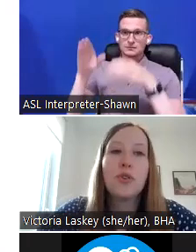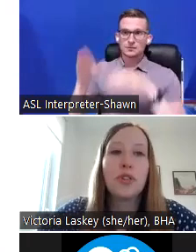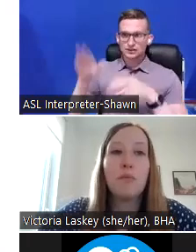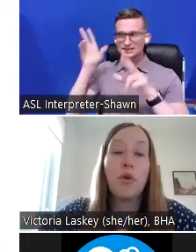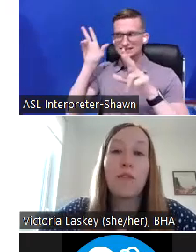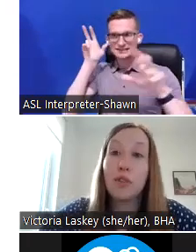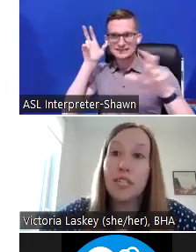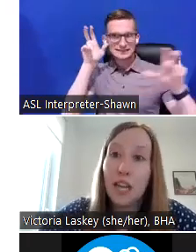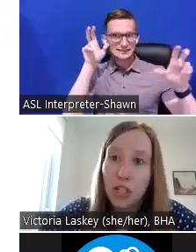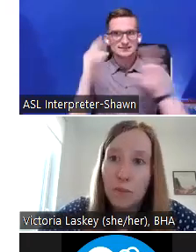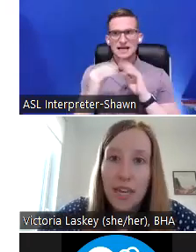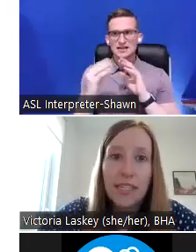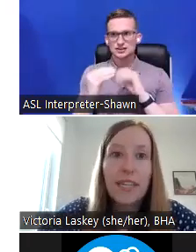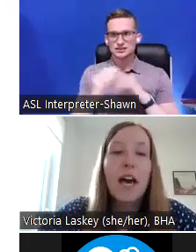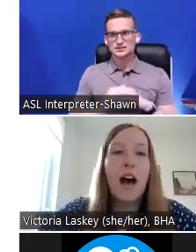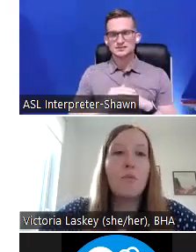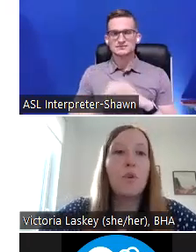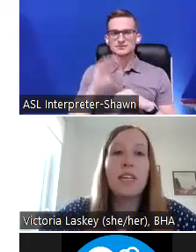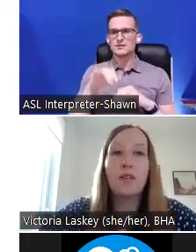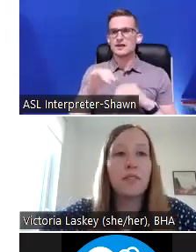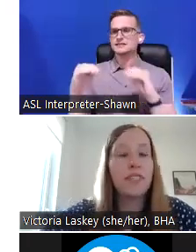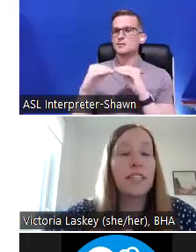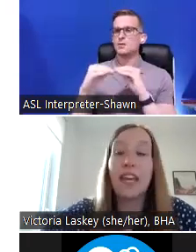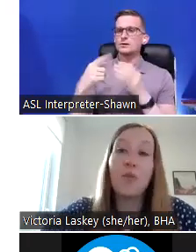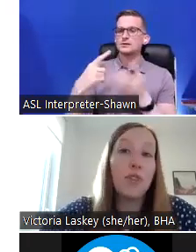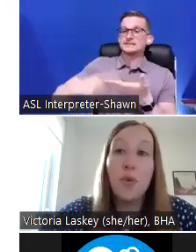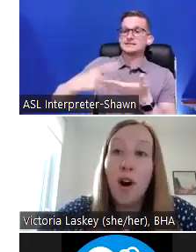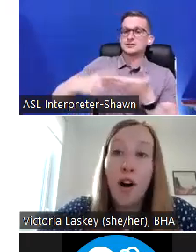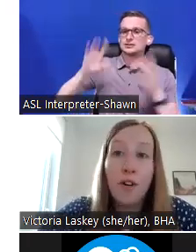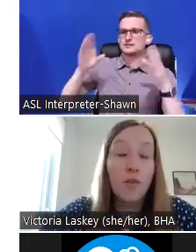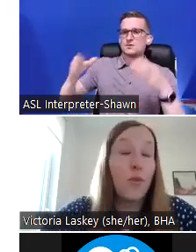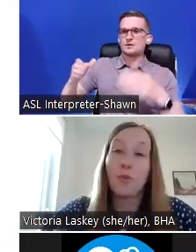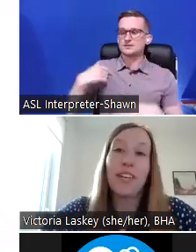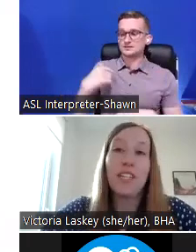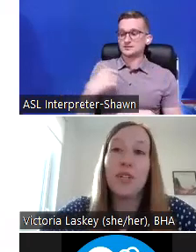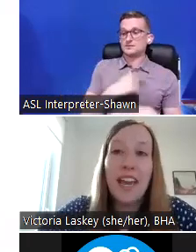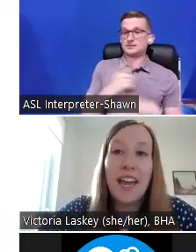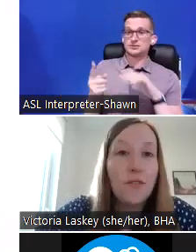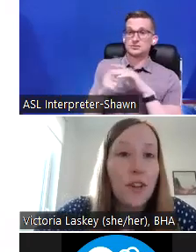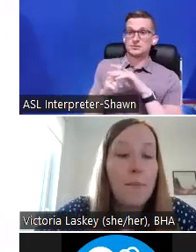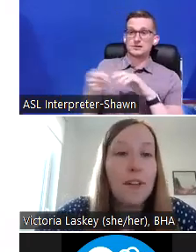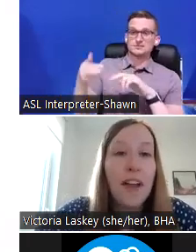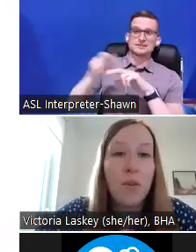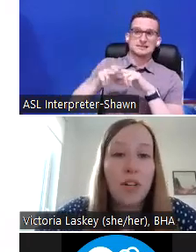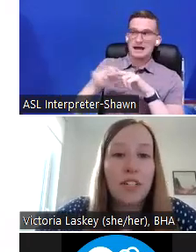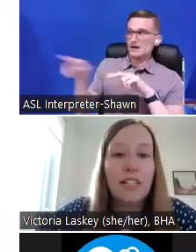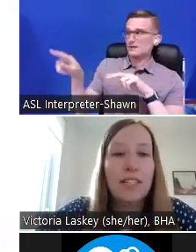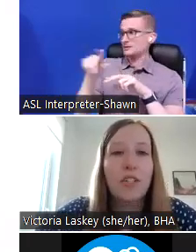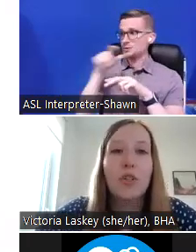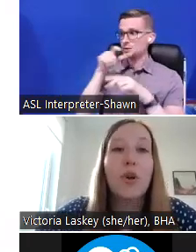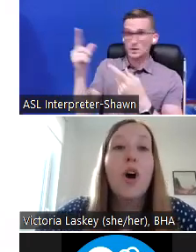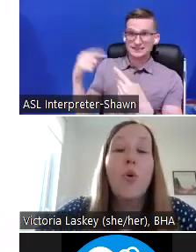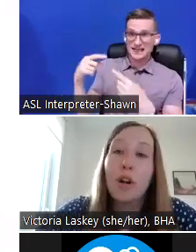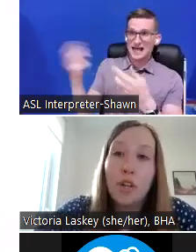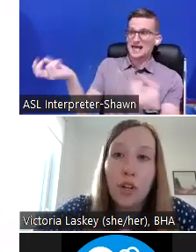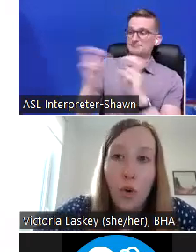So those are more of those discussion-based. We sit down with you all, whoever would like to attend, for a couple of hours and listen